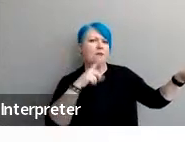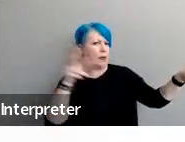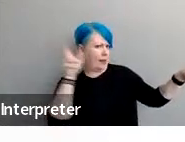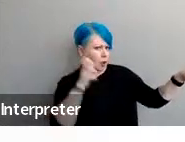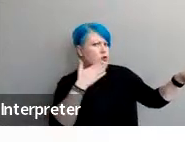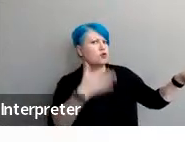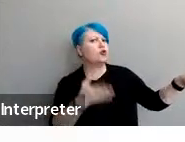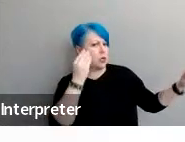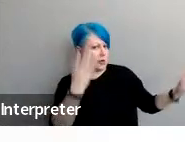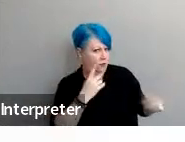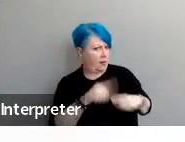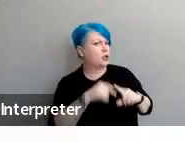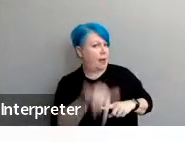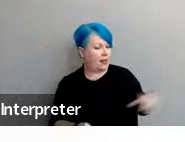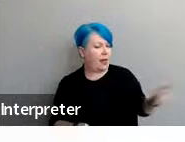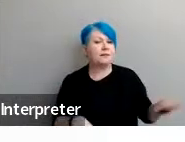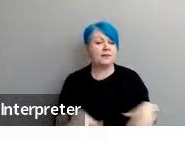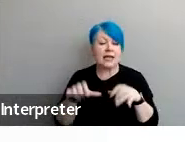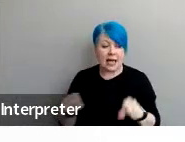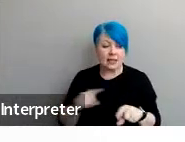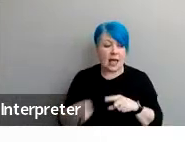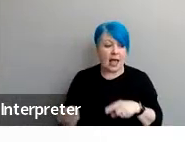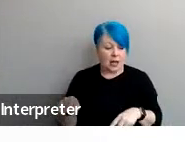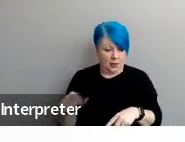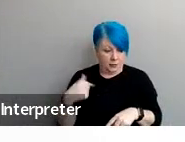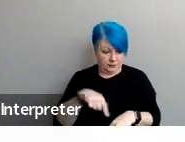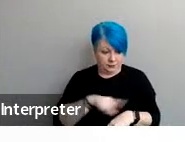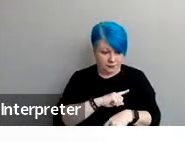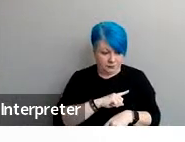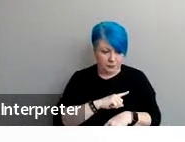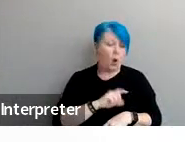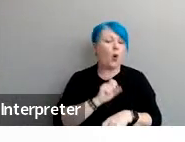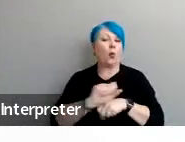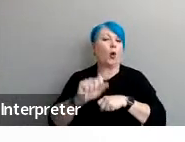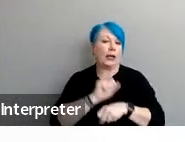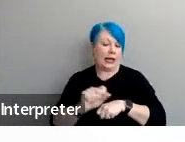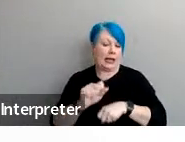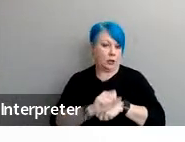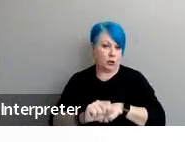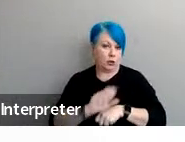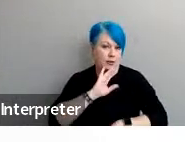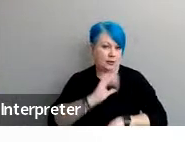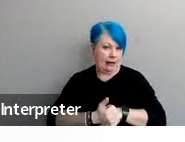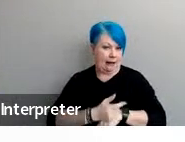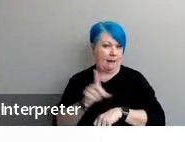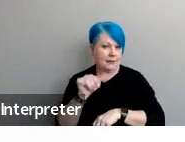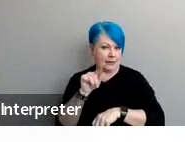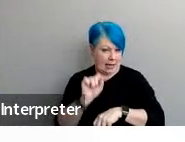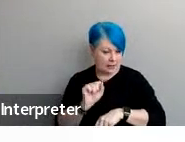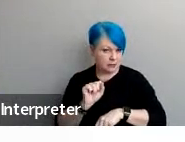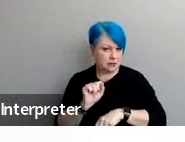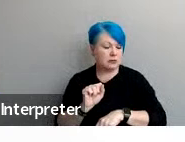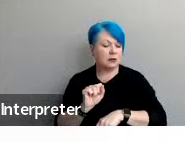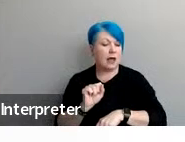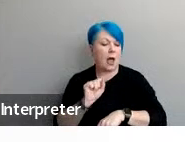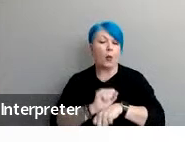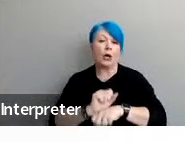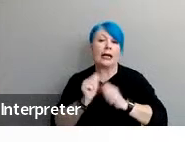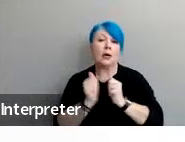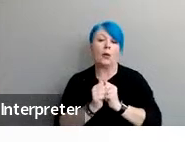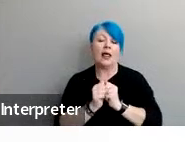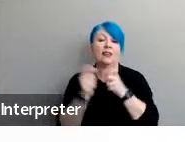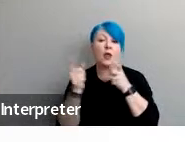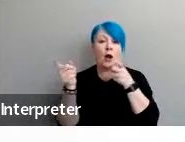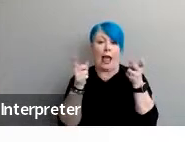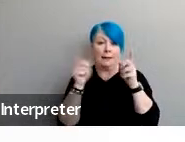In the partner districts, we are working to finalize the dates of the programs, and of course by collaborating with building administration, by really